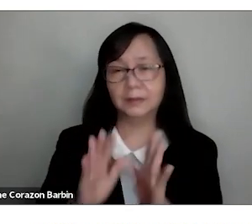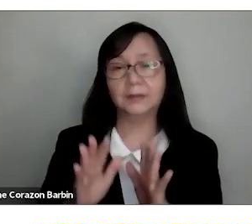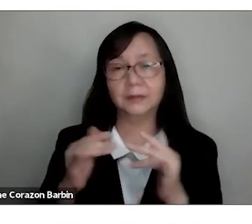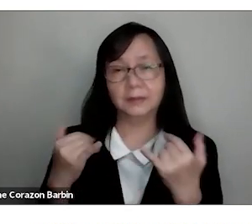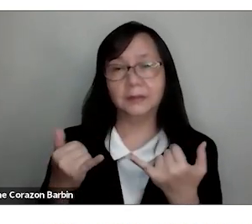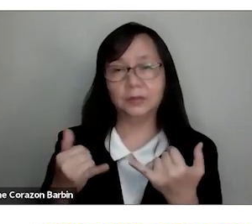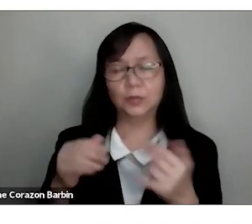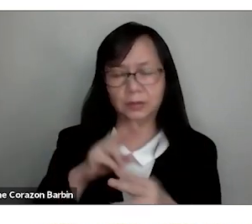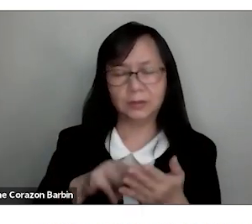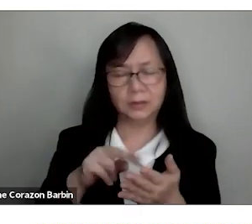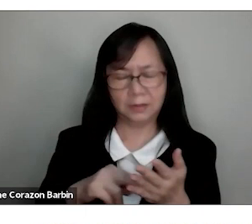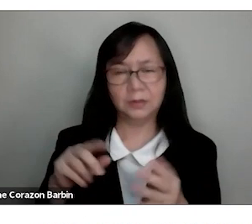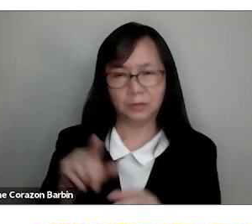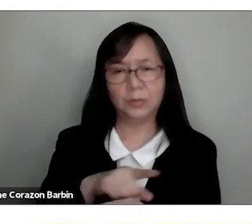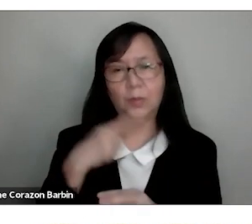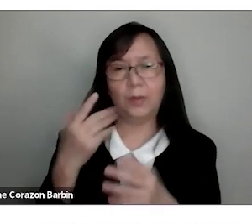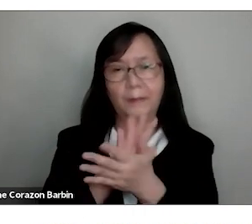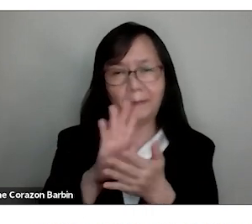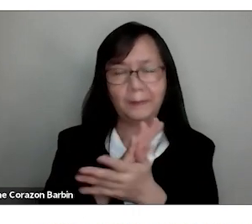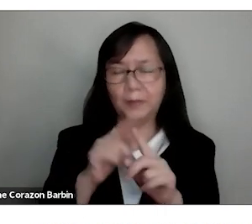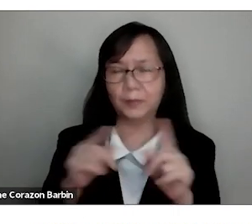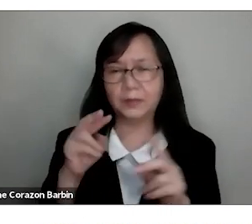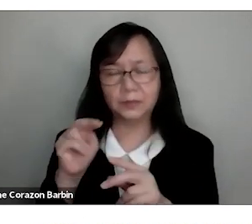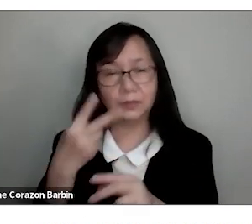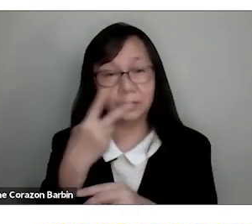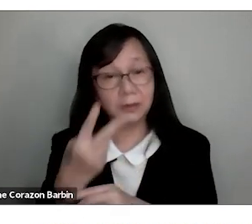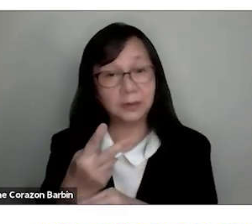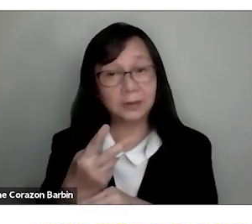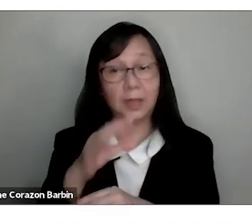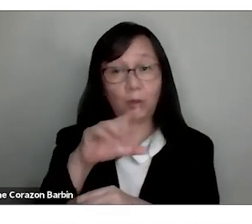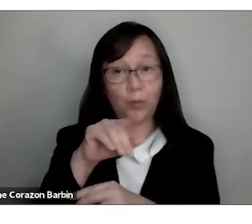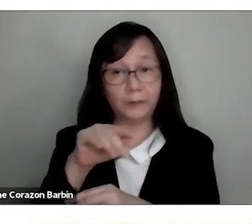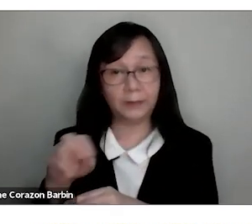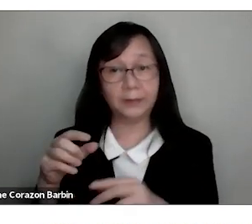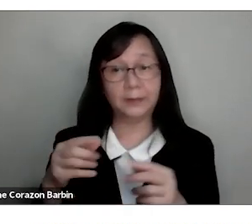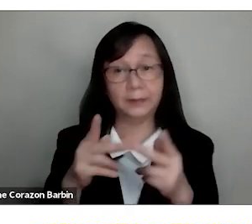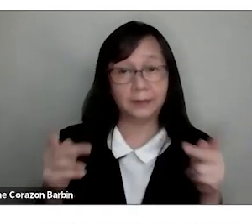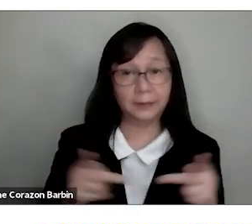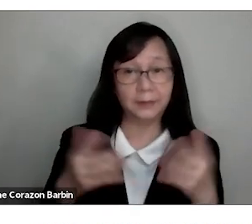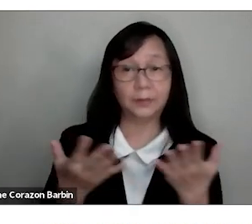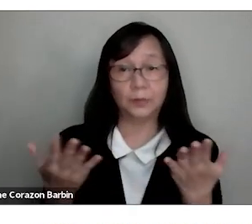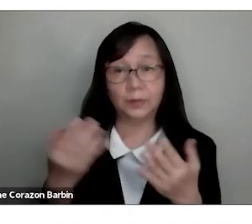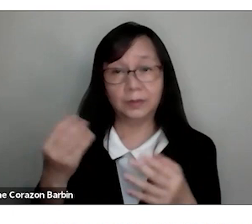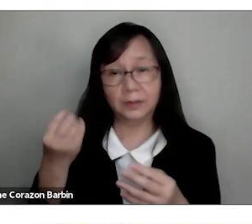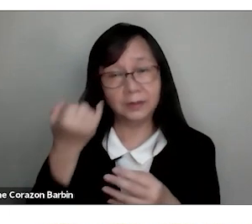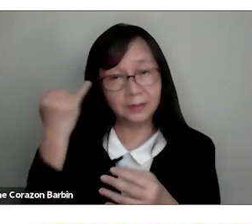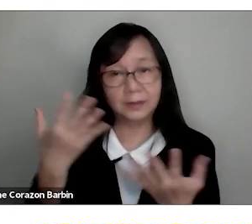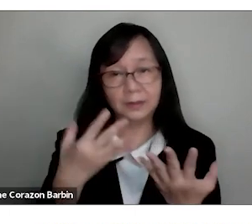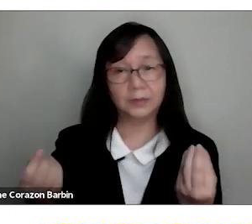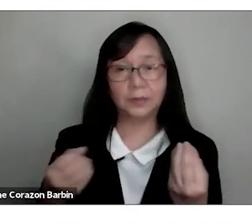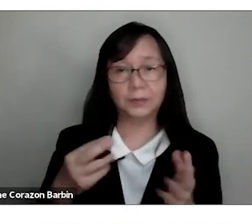long document. We just wanted them to see the comment section of the document wherein the insights and recommendations